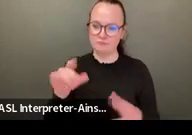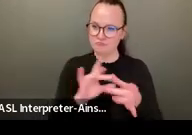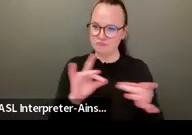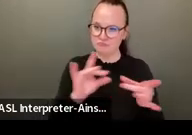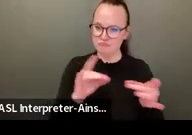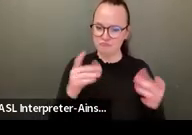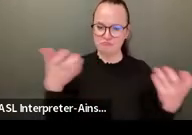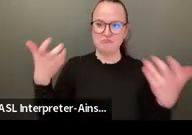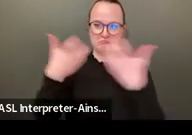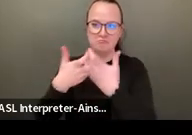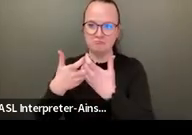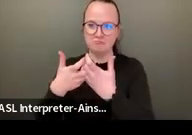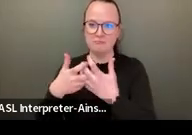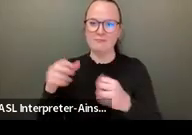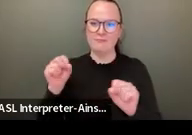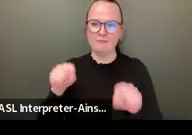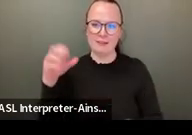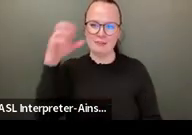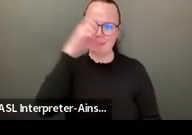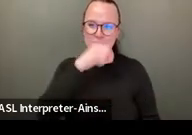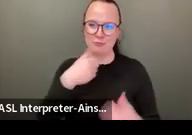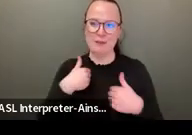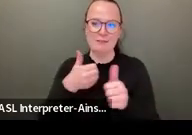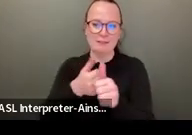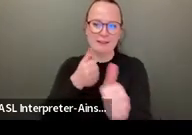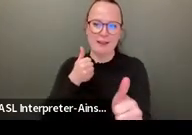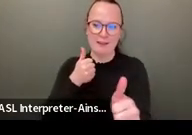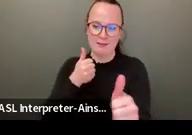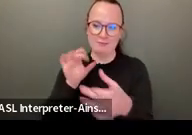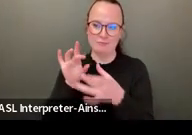that there is a gap that, about decoding.